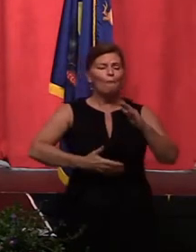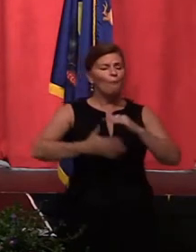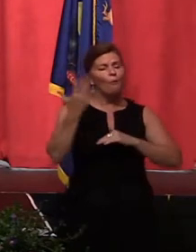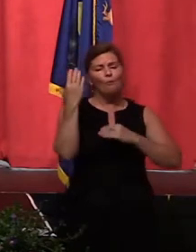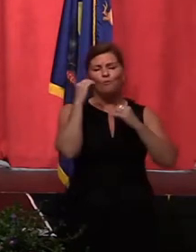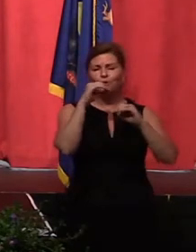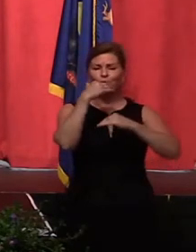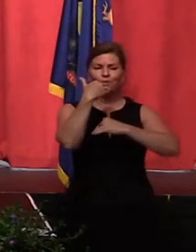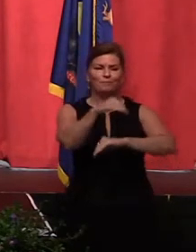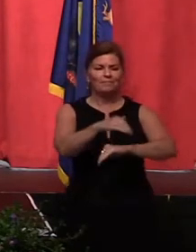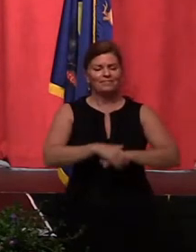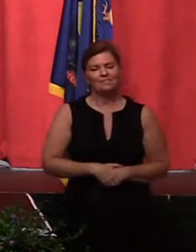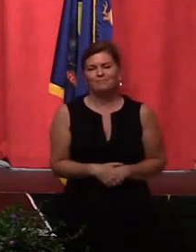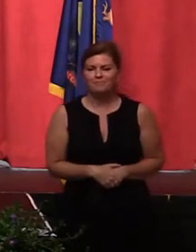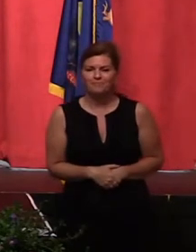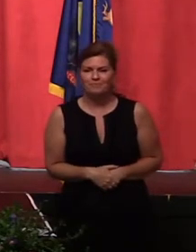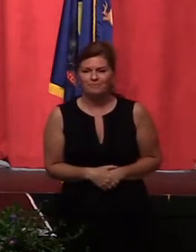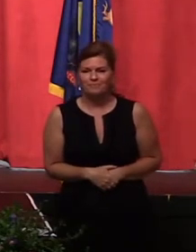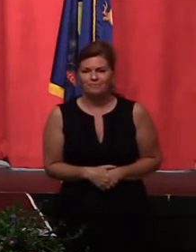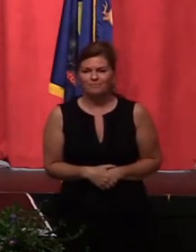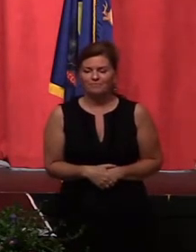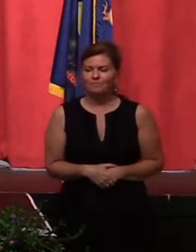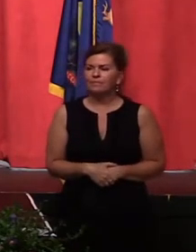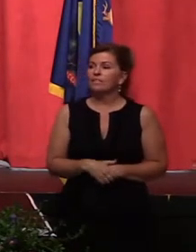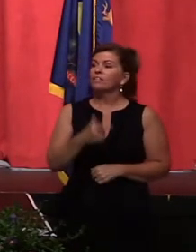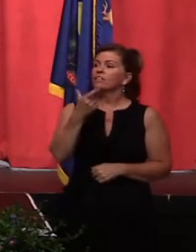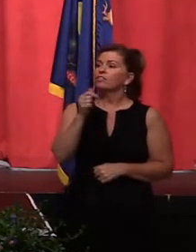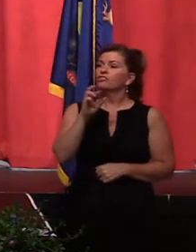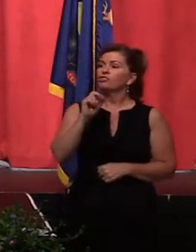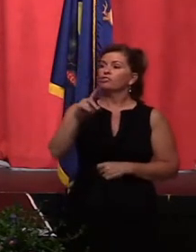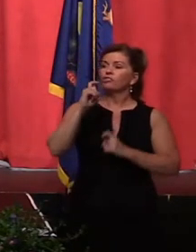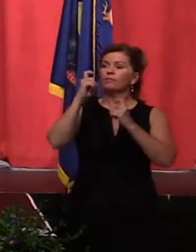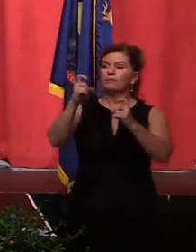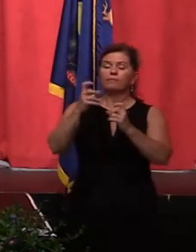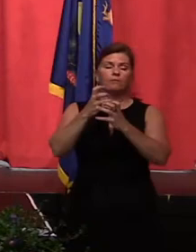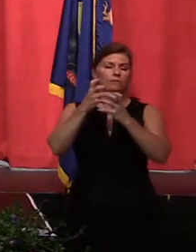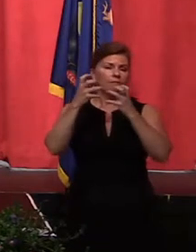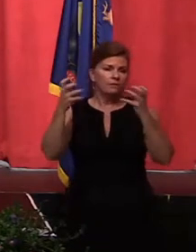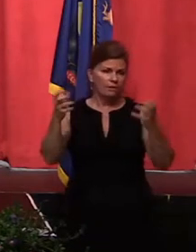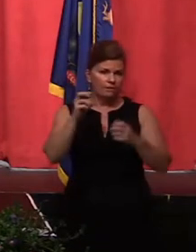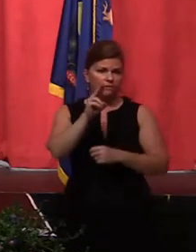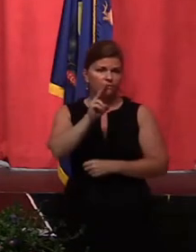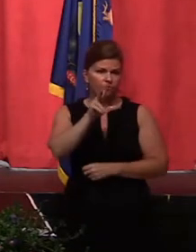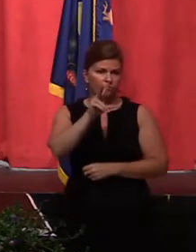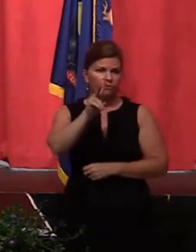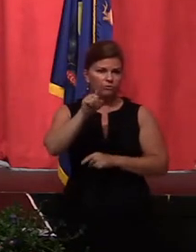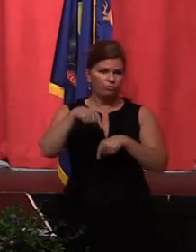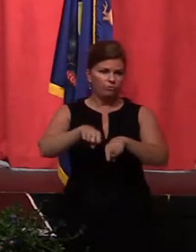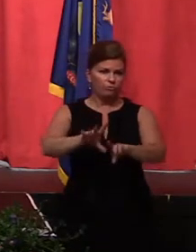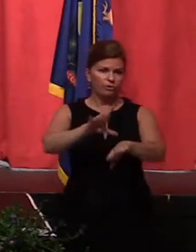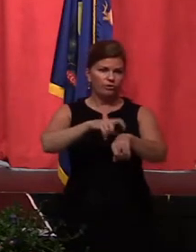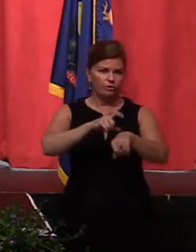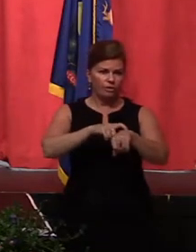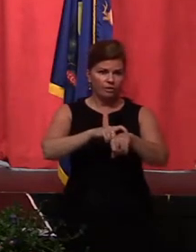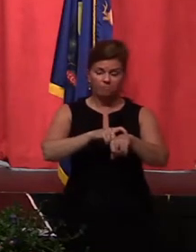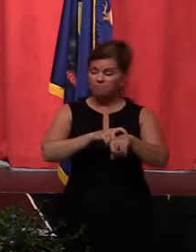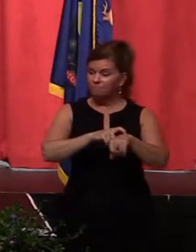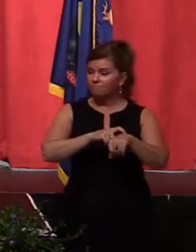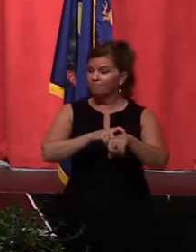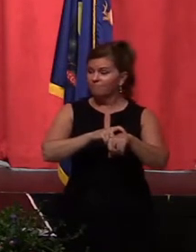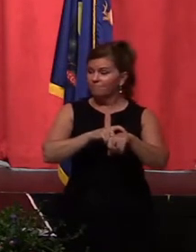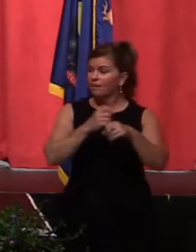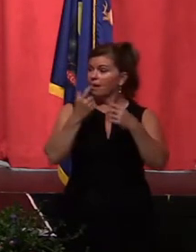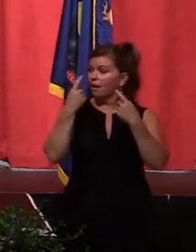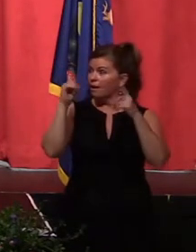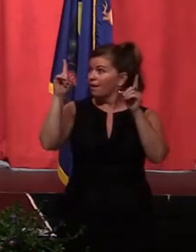Unquote. Ginger has given much to U-32 throughout her time here. Among her many accomplishments,